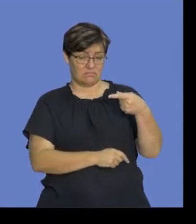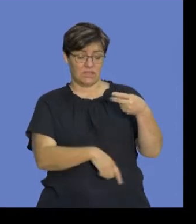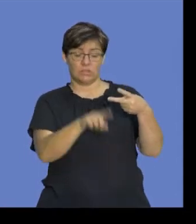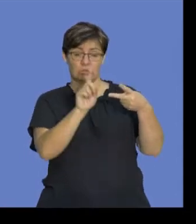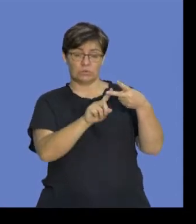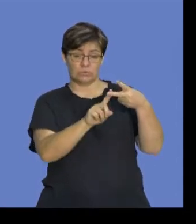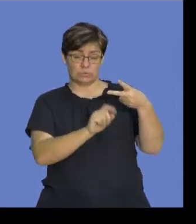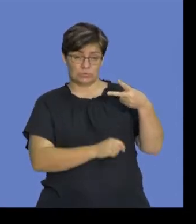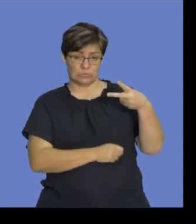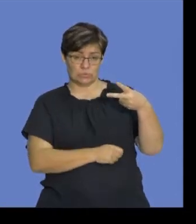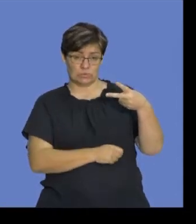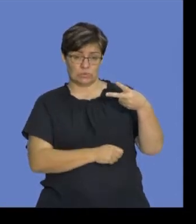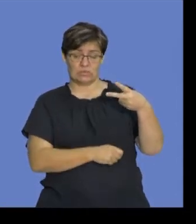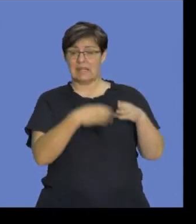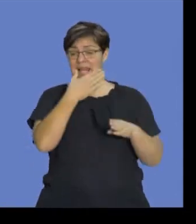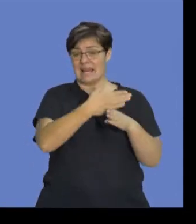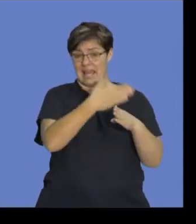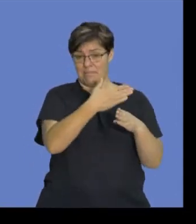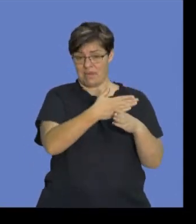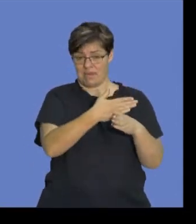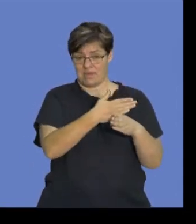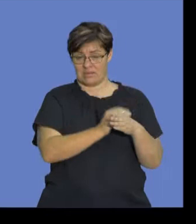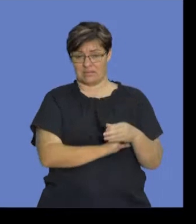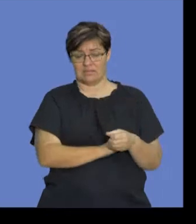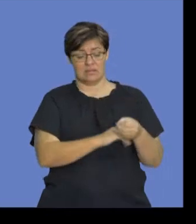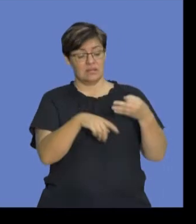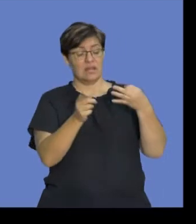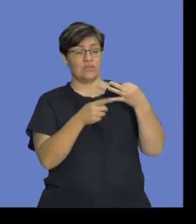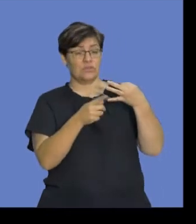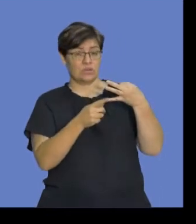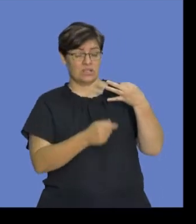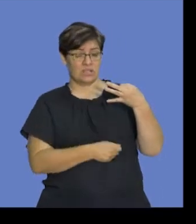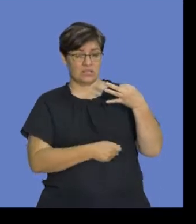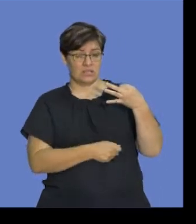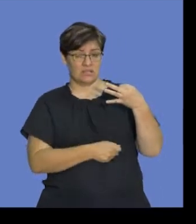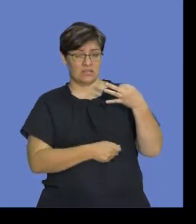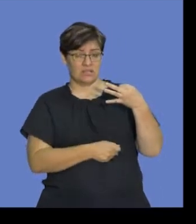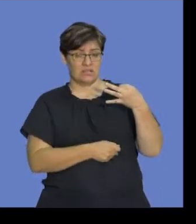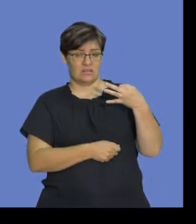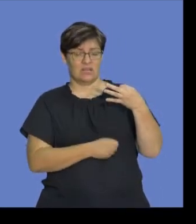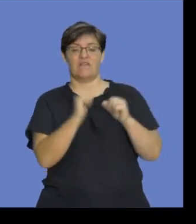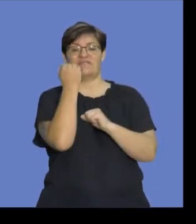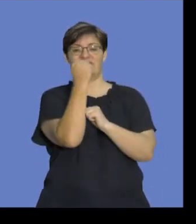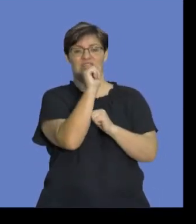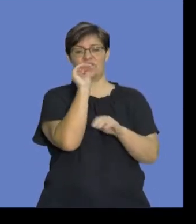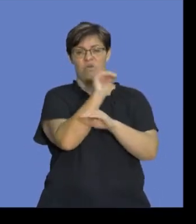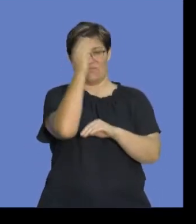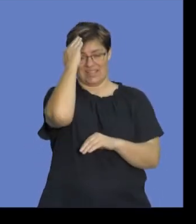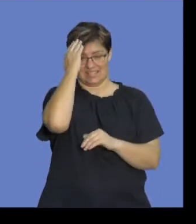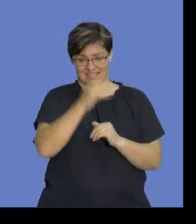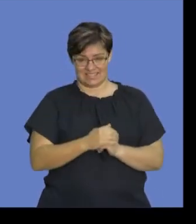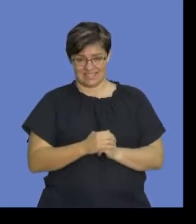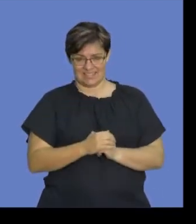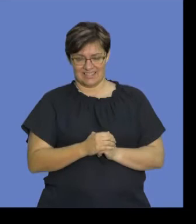right? Number two, you have your labor. And number three, you have your